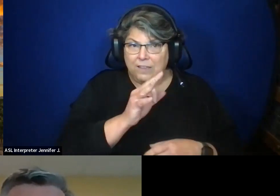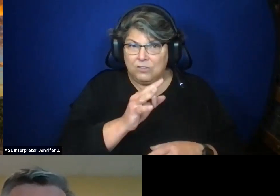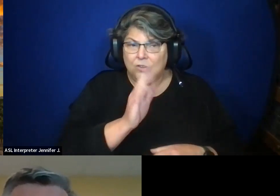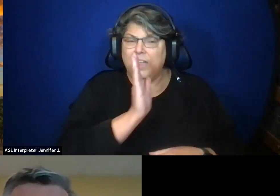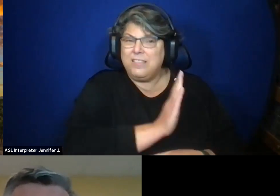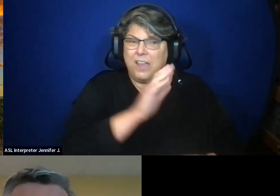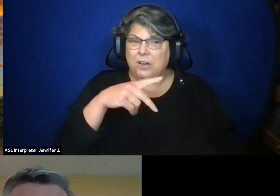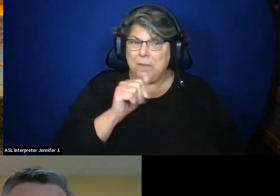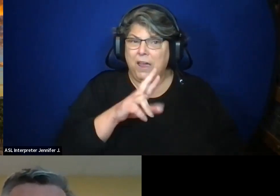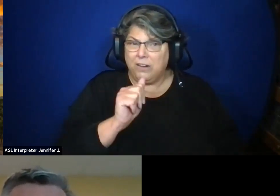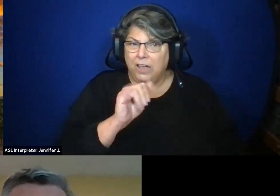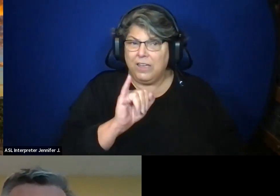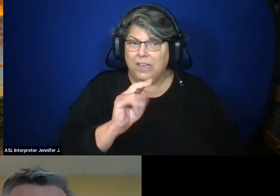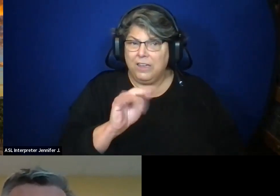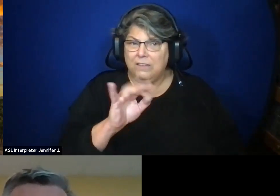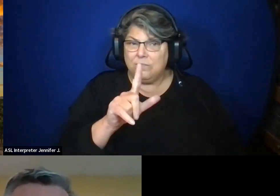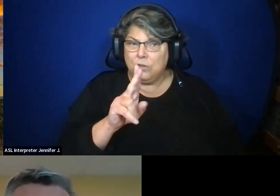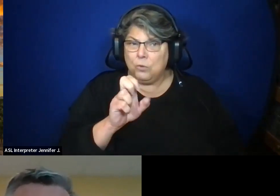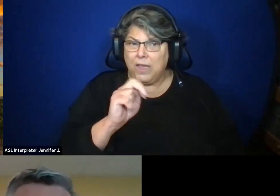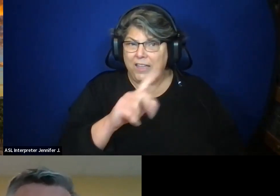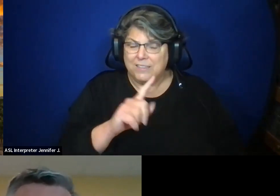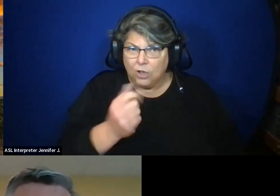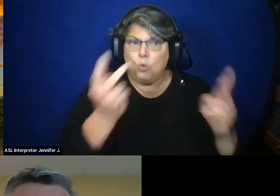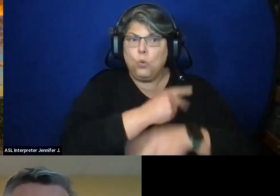influenza. So we see 4 major viruses,